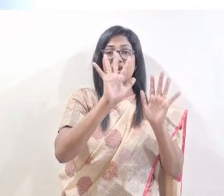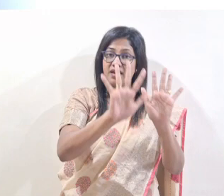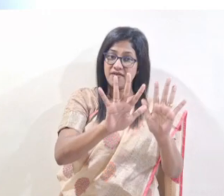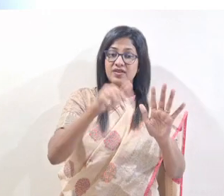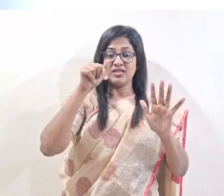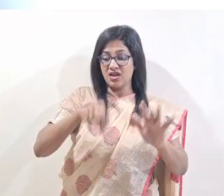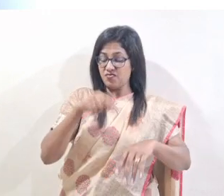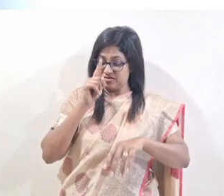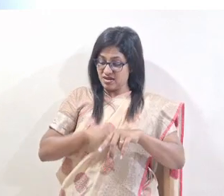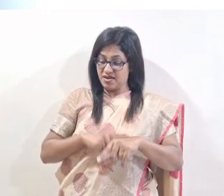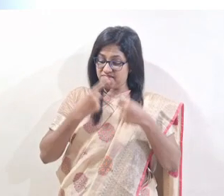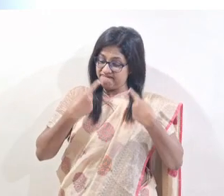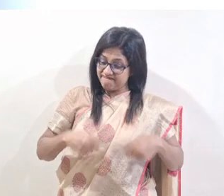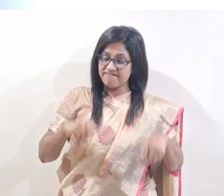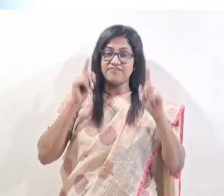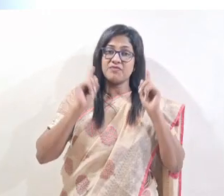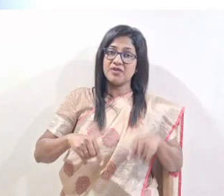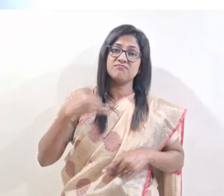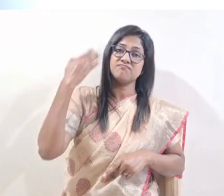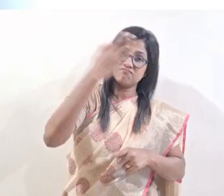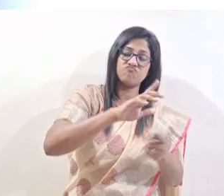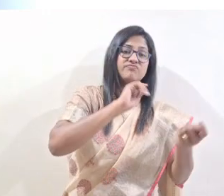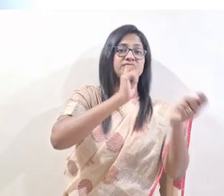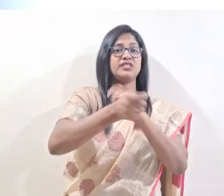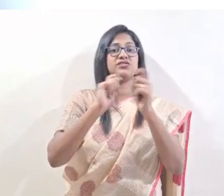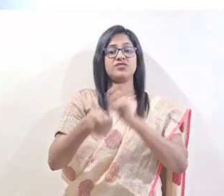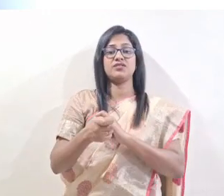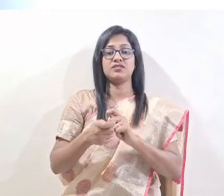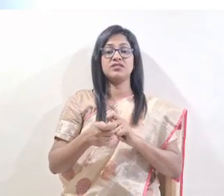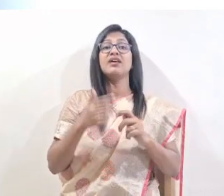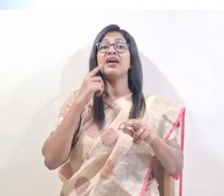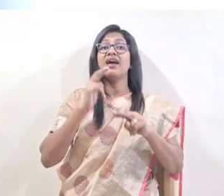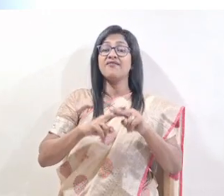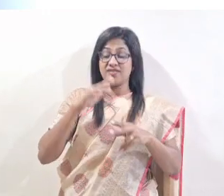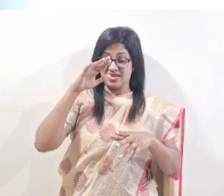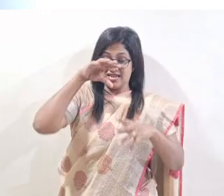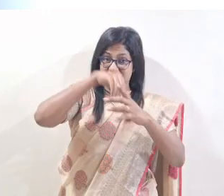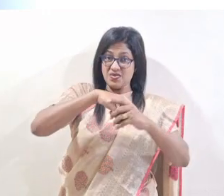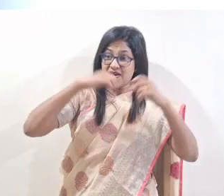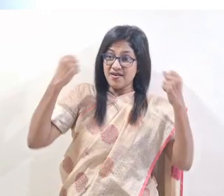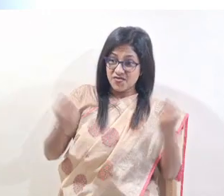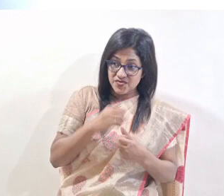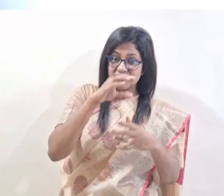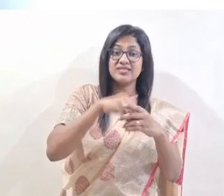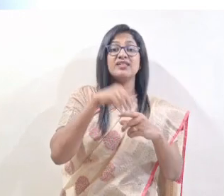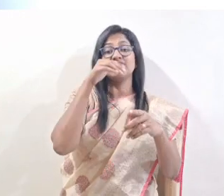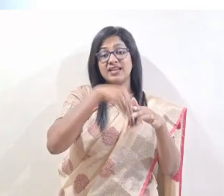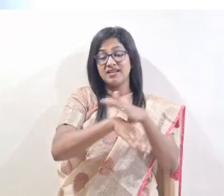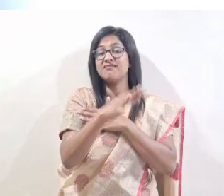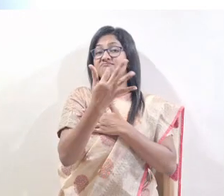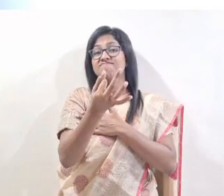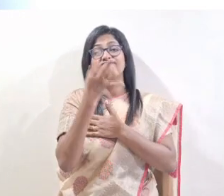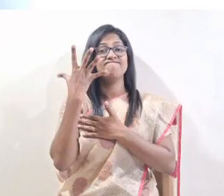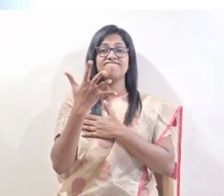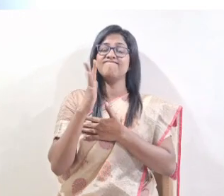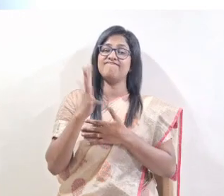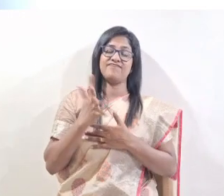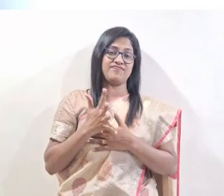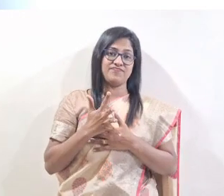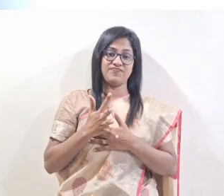and it stands to us to correct them, because what has gone into it may not be as resilient